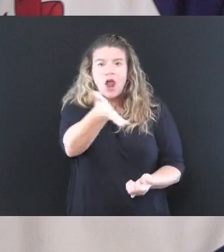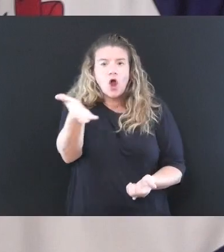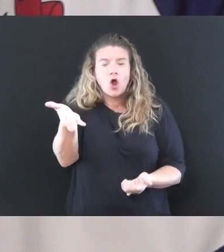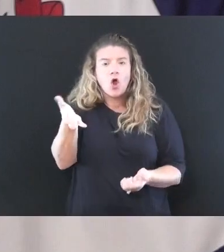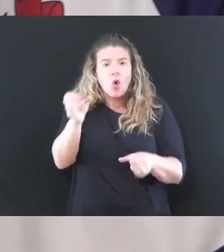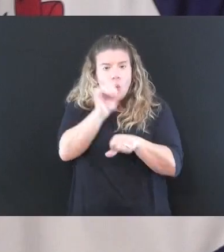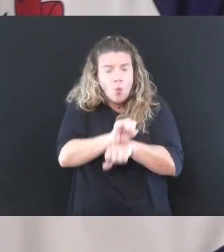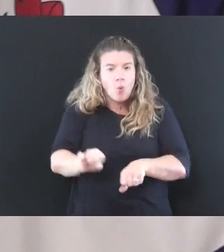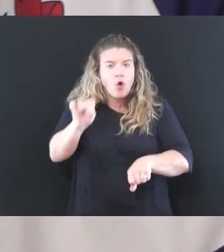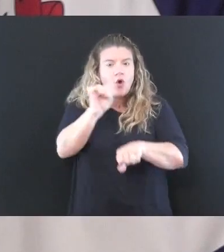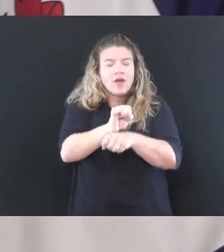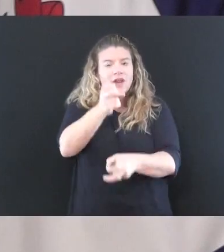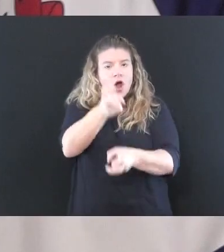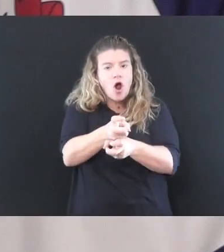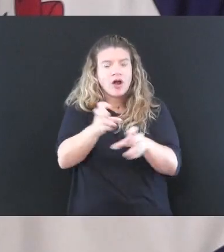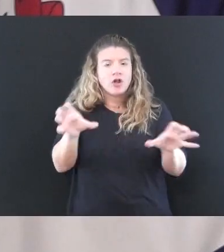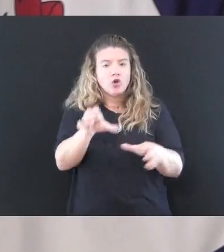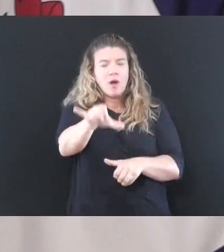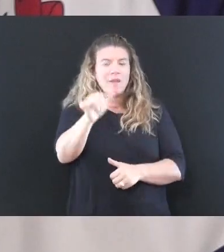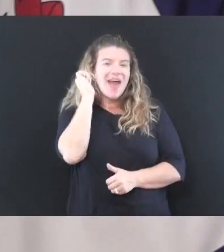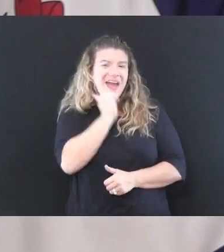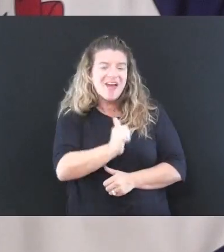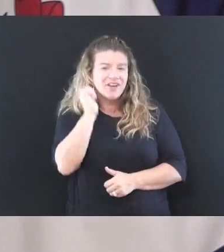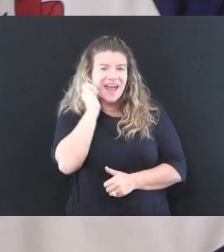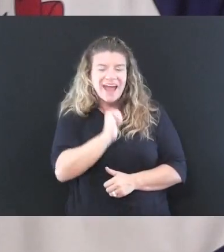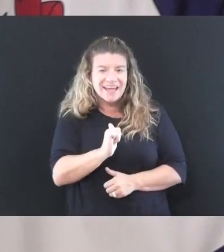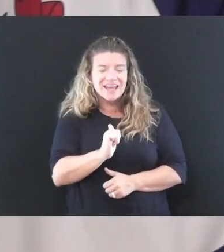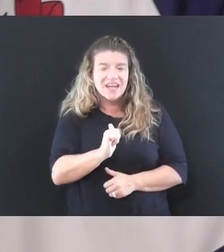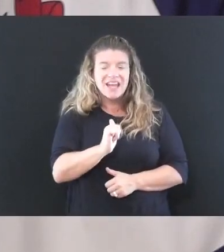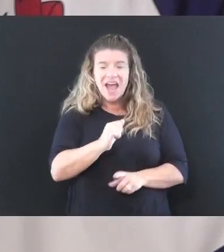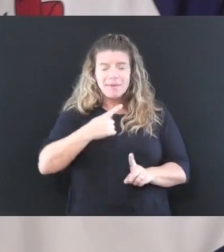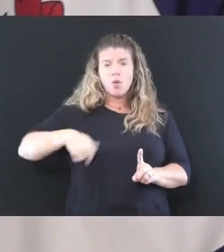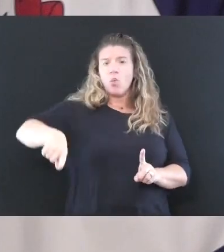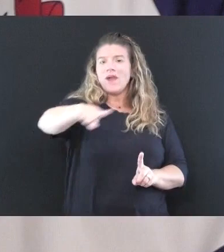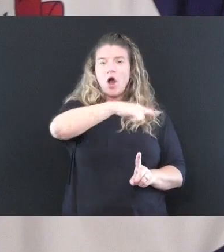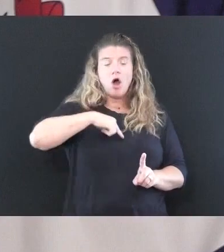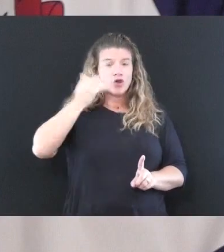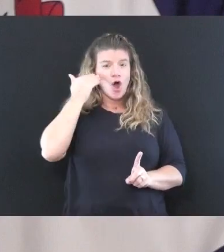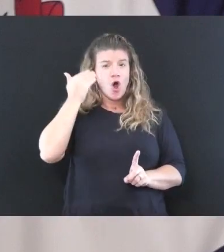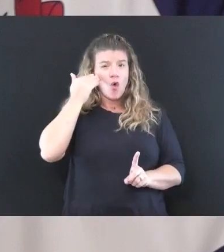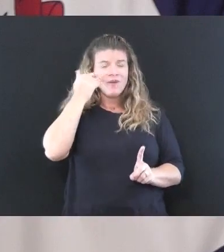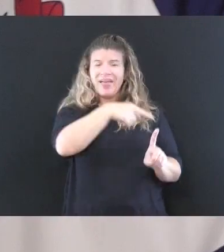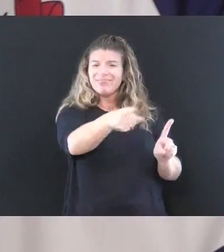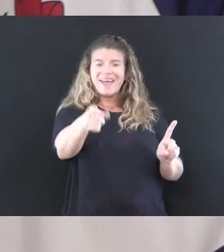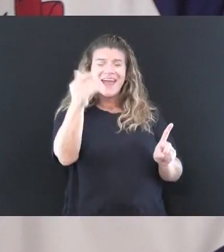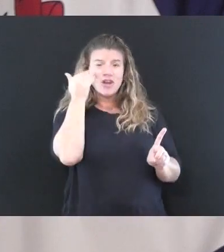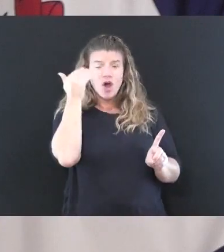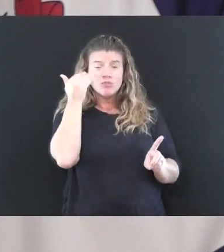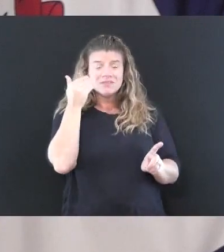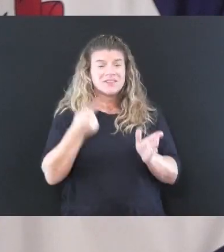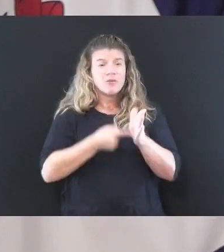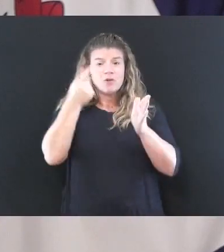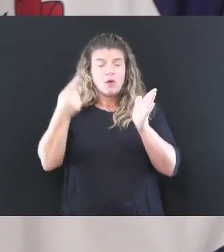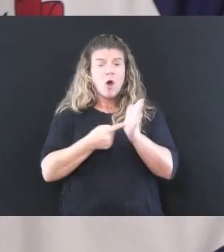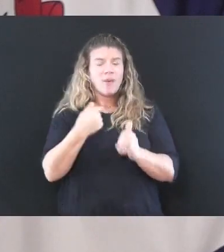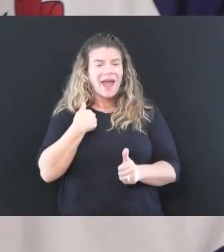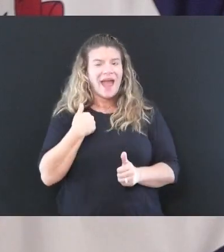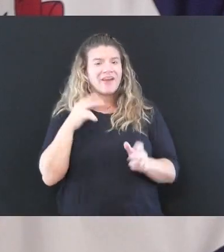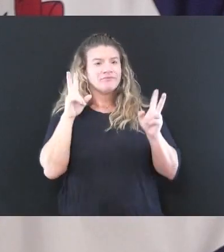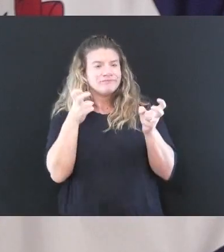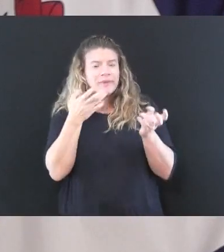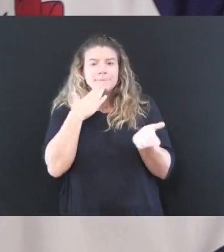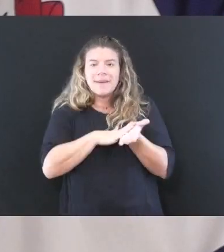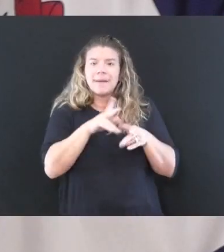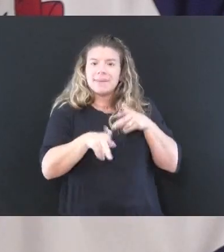licks and working really hard every day. Now, we all know. They know too. From time to time, there's bad eggs, and we need to some